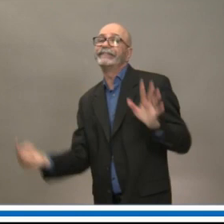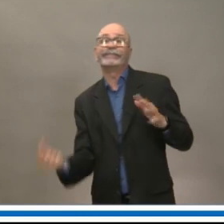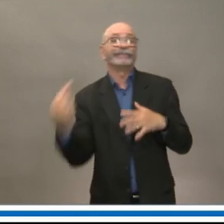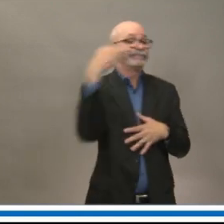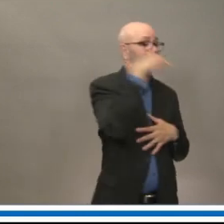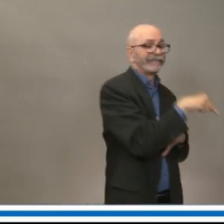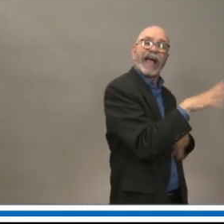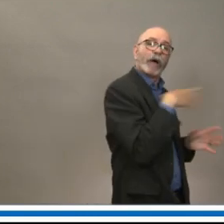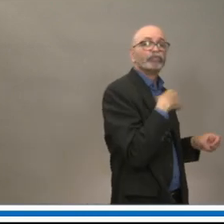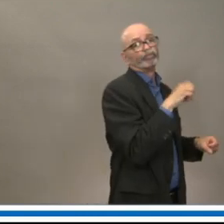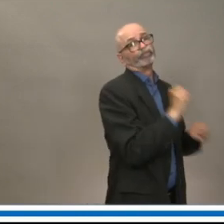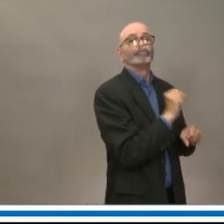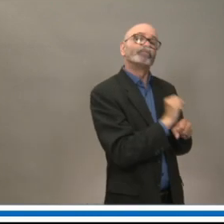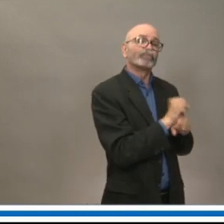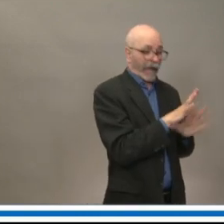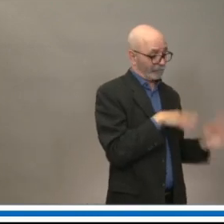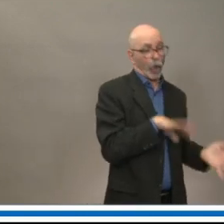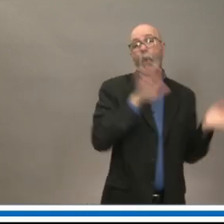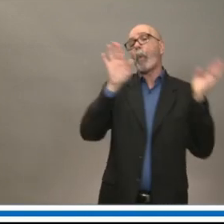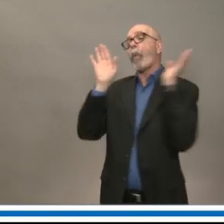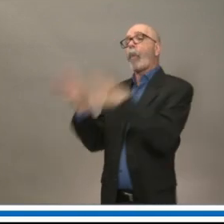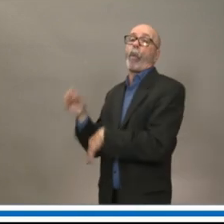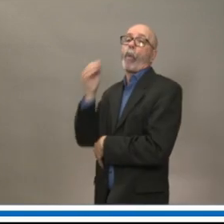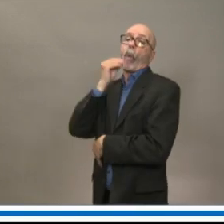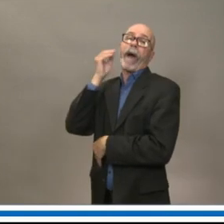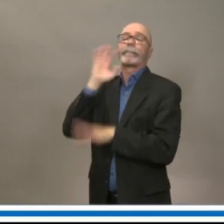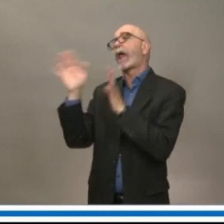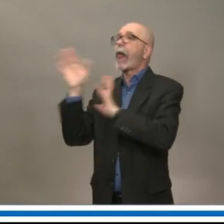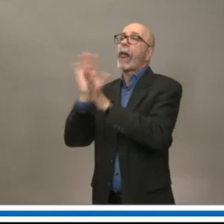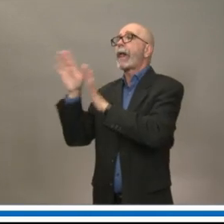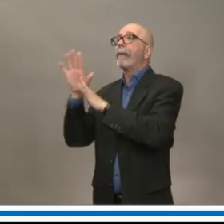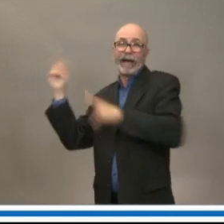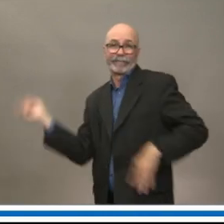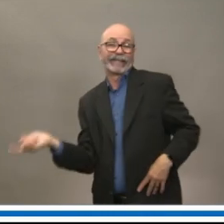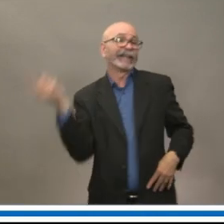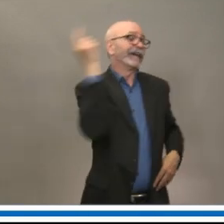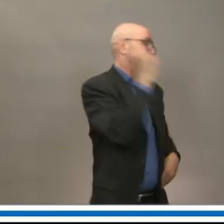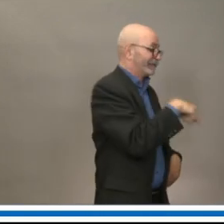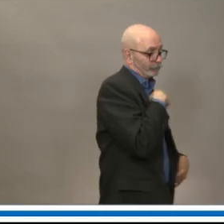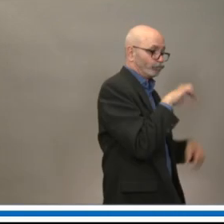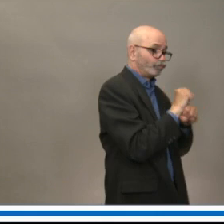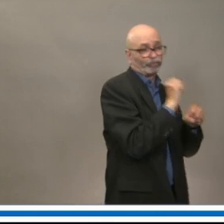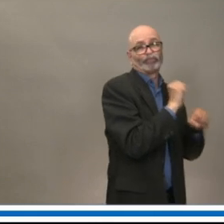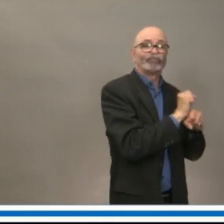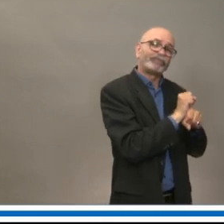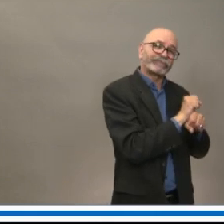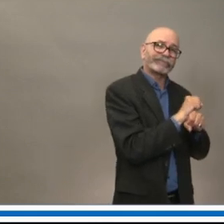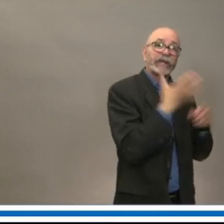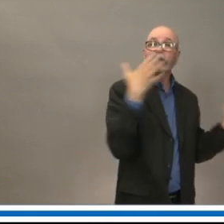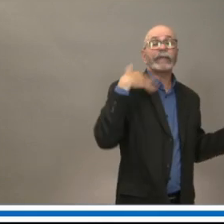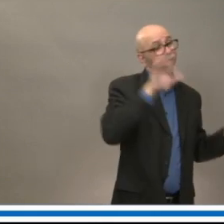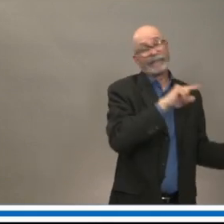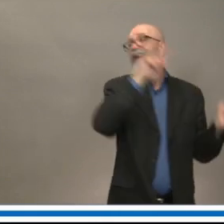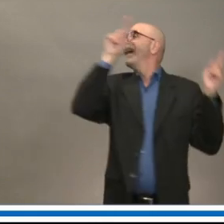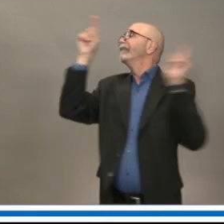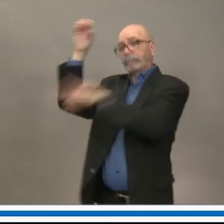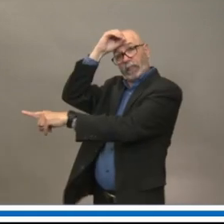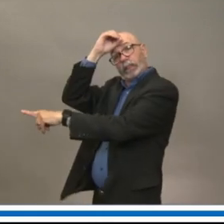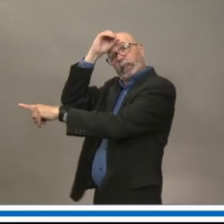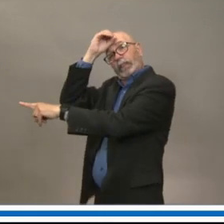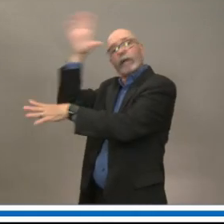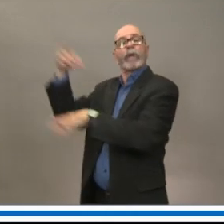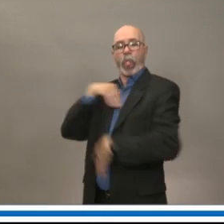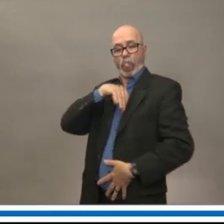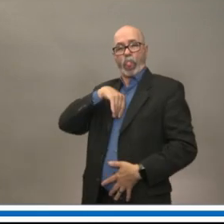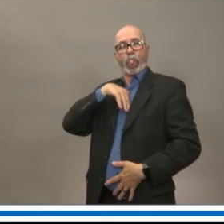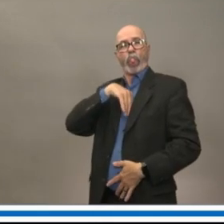that I want to be very clear that when I say that workers are unknowingly bringing into community or from the community into